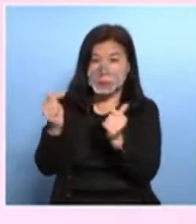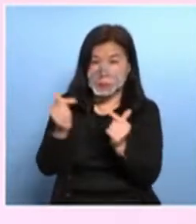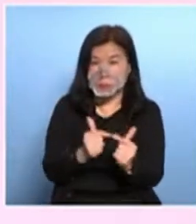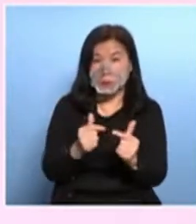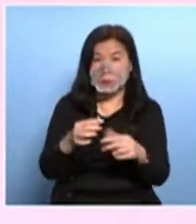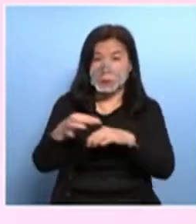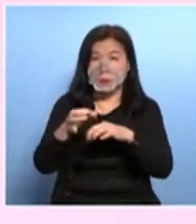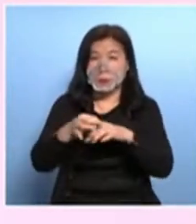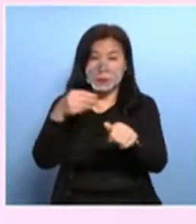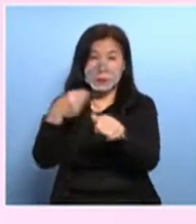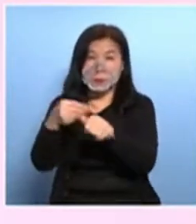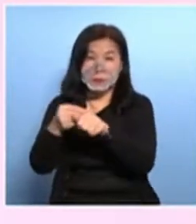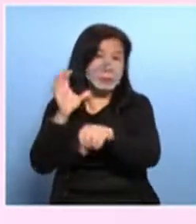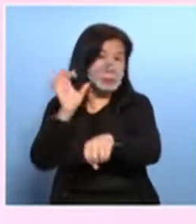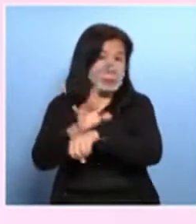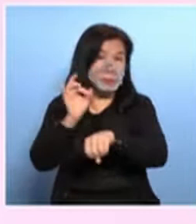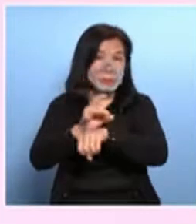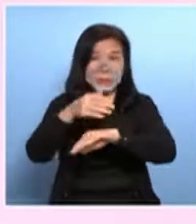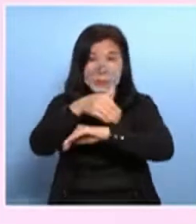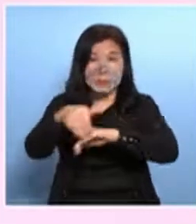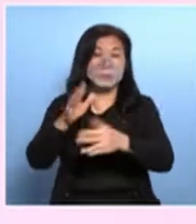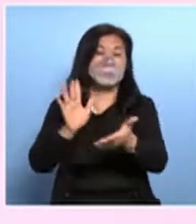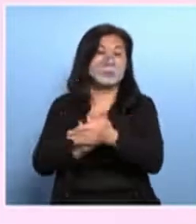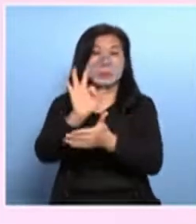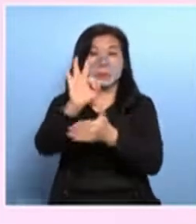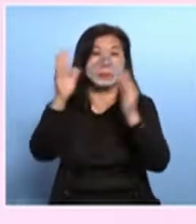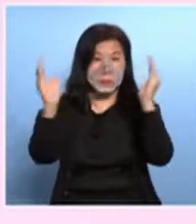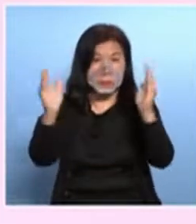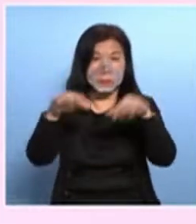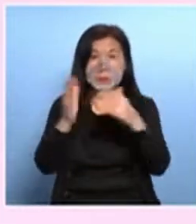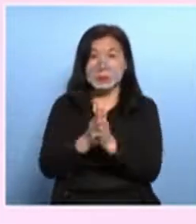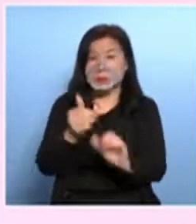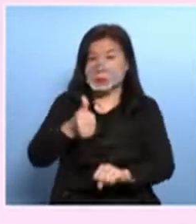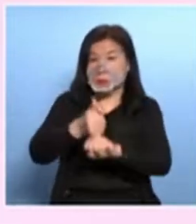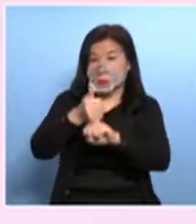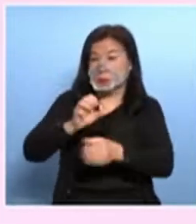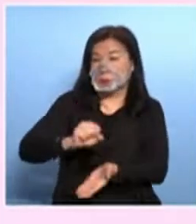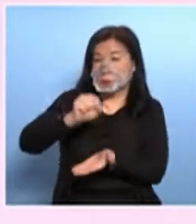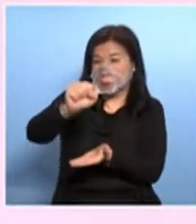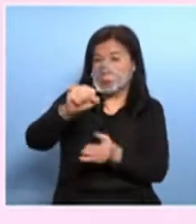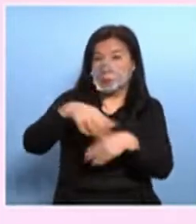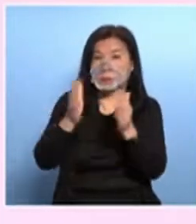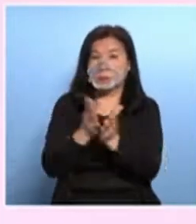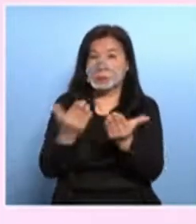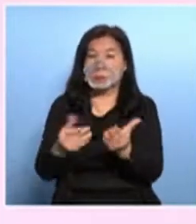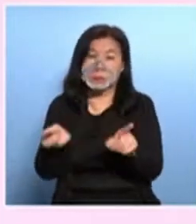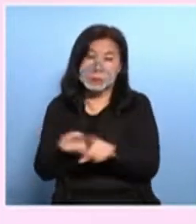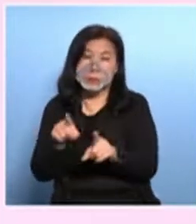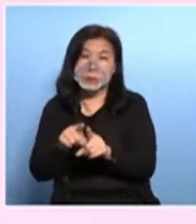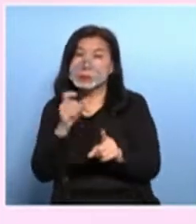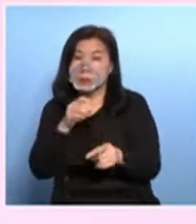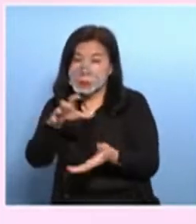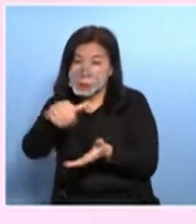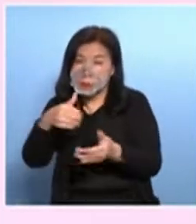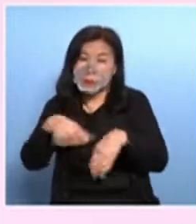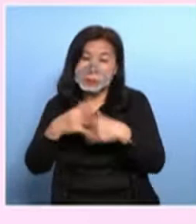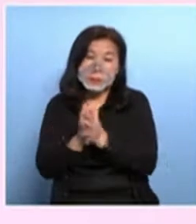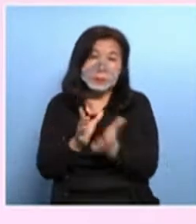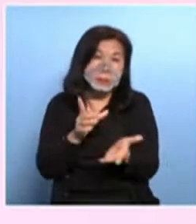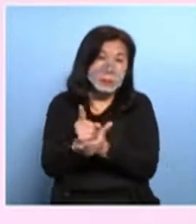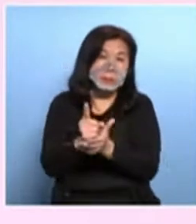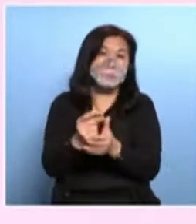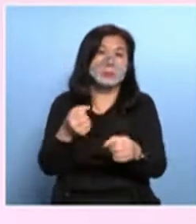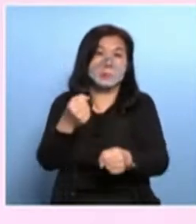and sustainable finance capacity building support scheme. Under this scheme, subsidies will be provided for the training and acquisition of relevant